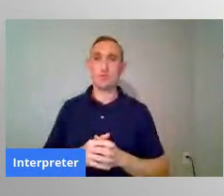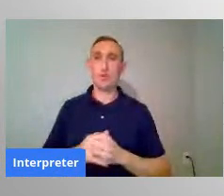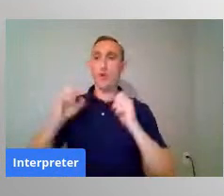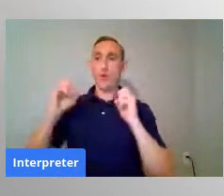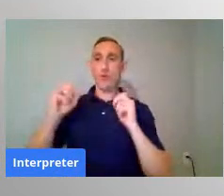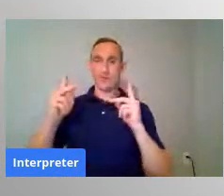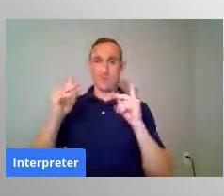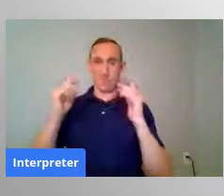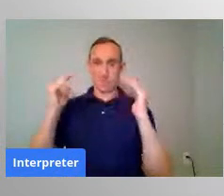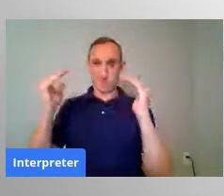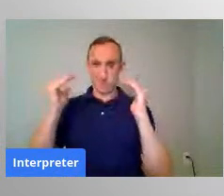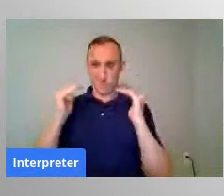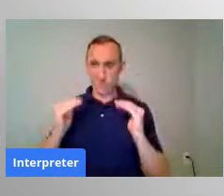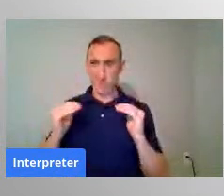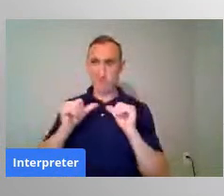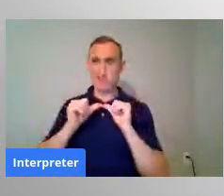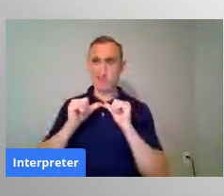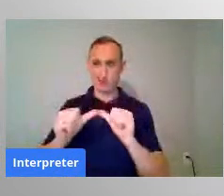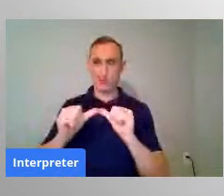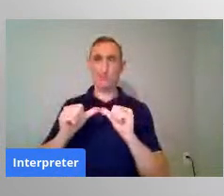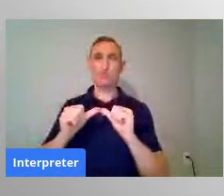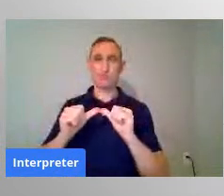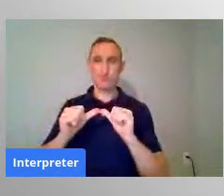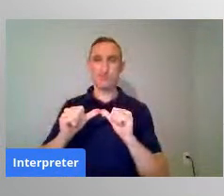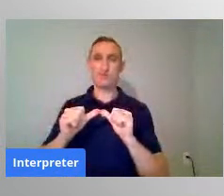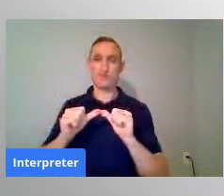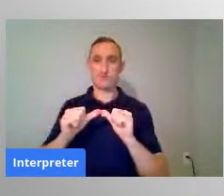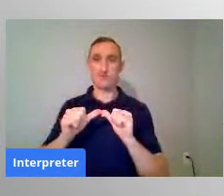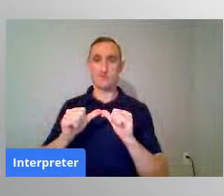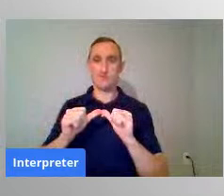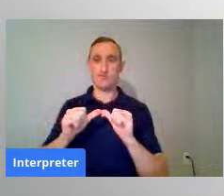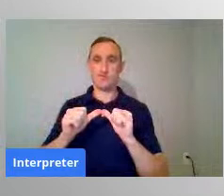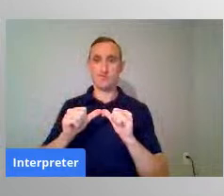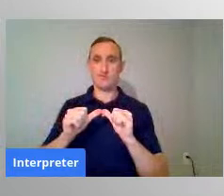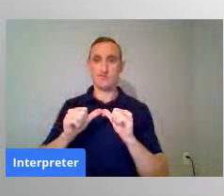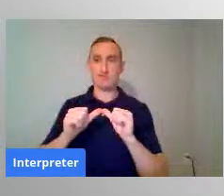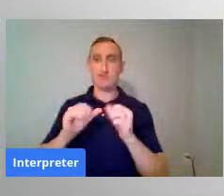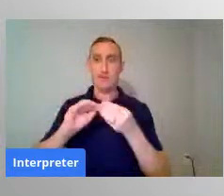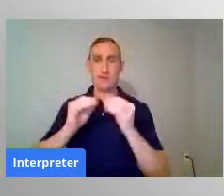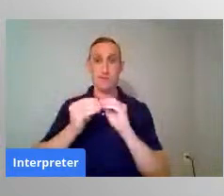Okay, we will move forward with our item